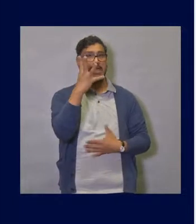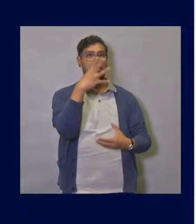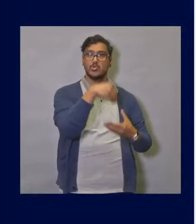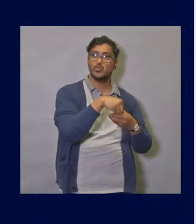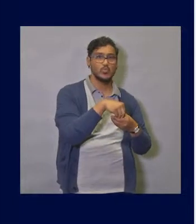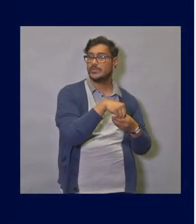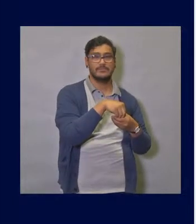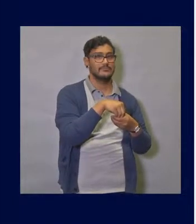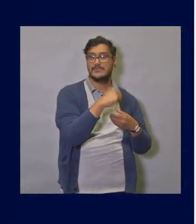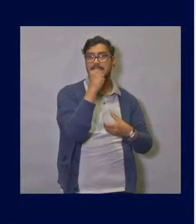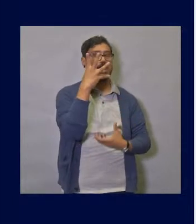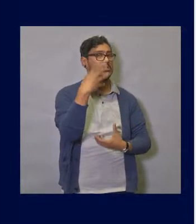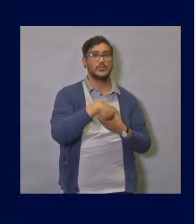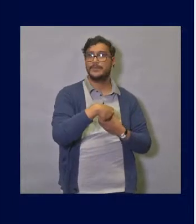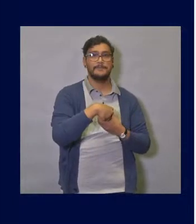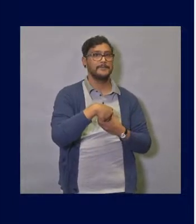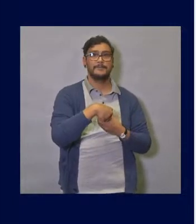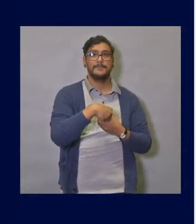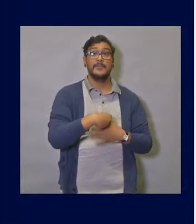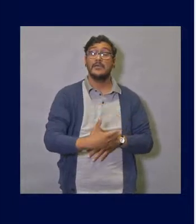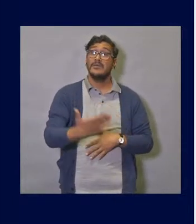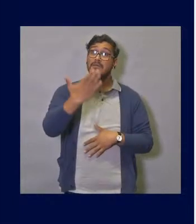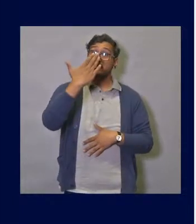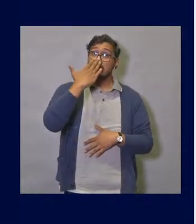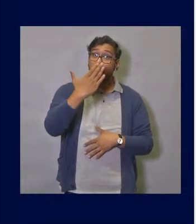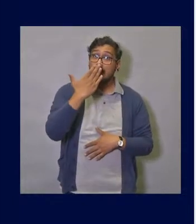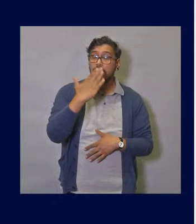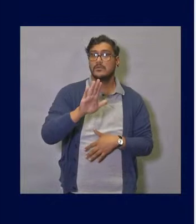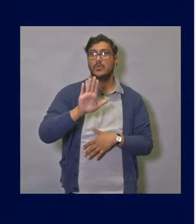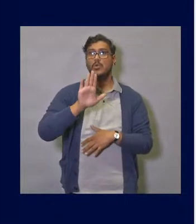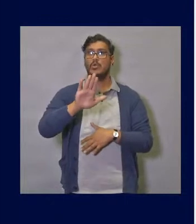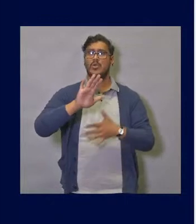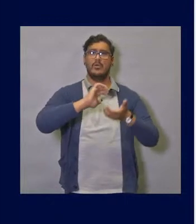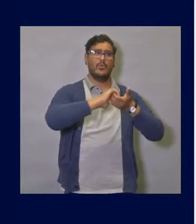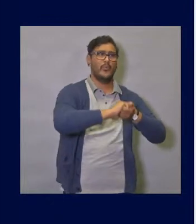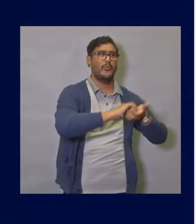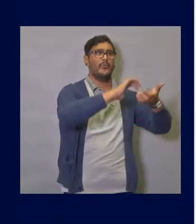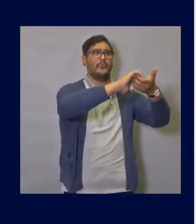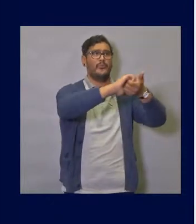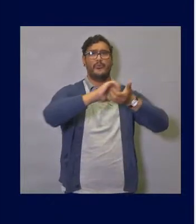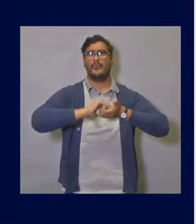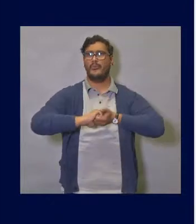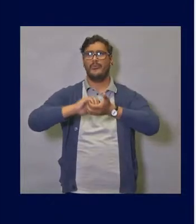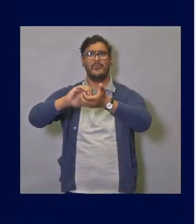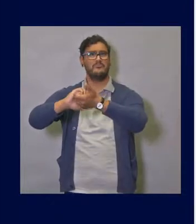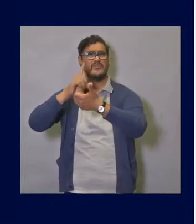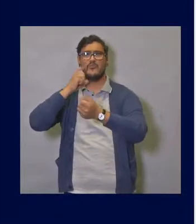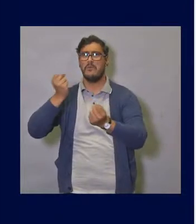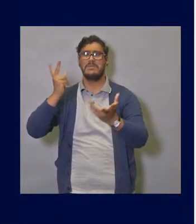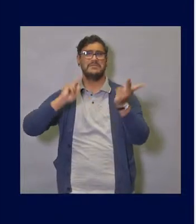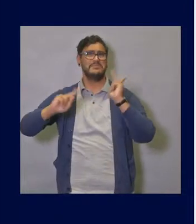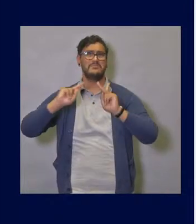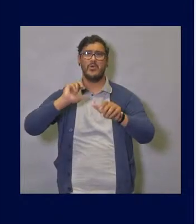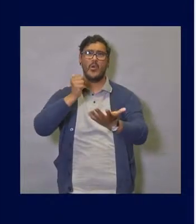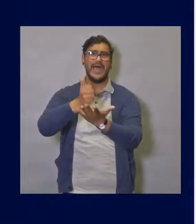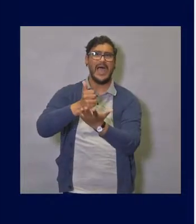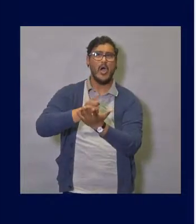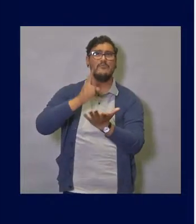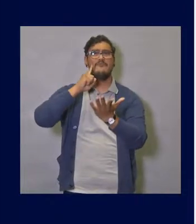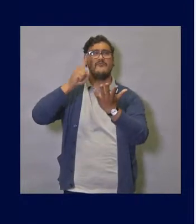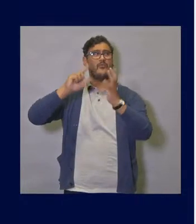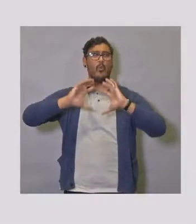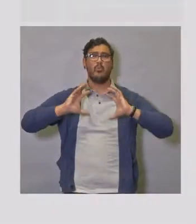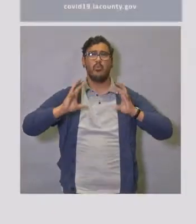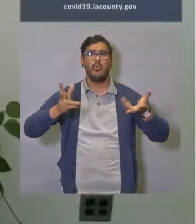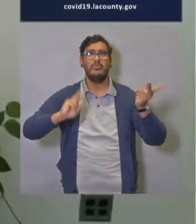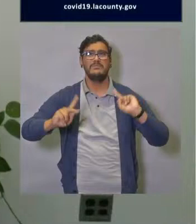this time. We appreciate all of the collaboration that's gone into rolling out massive opportunities for